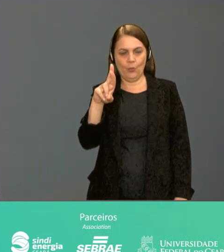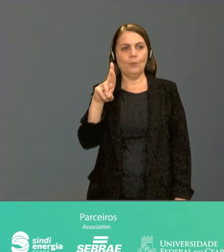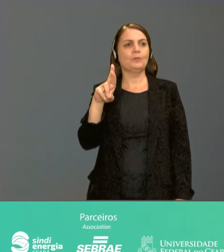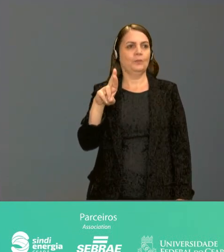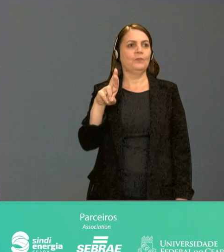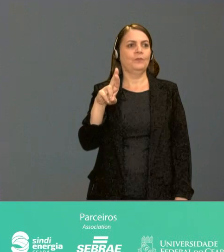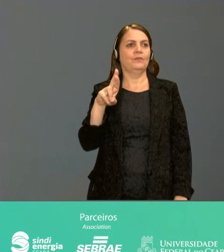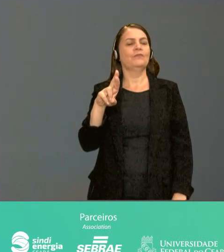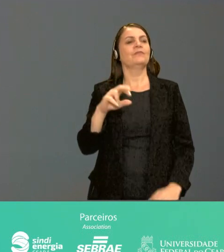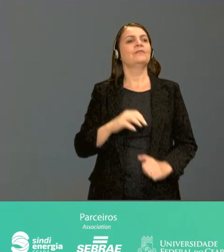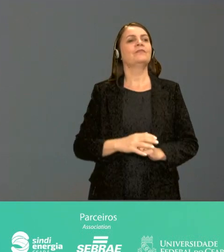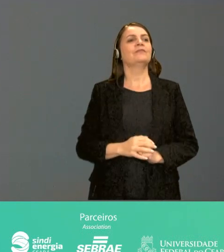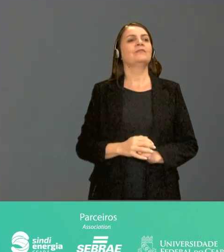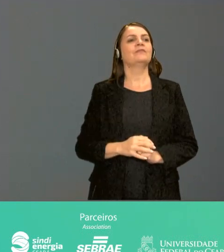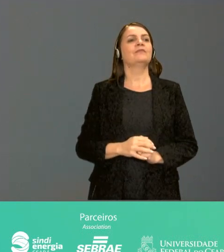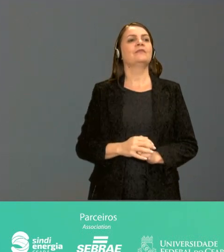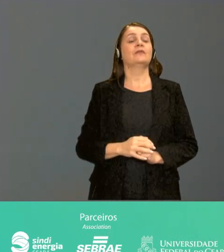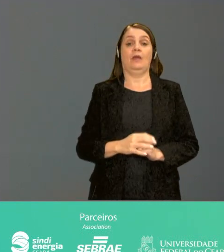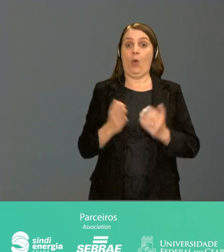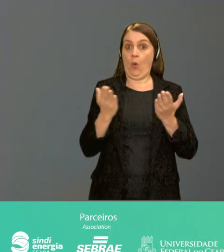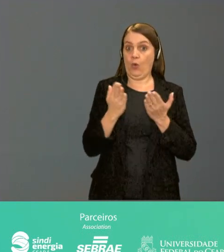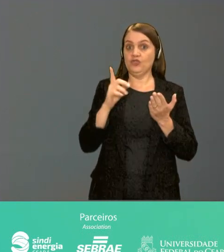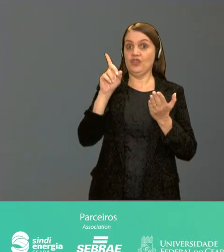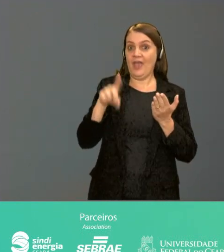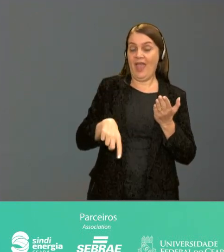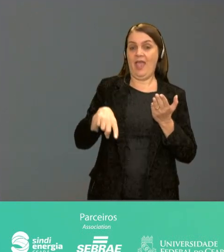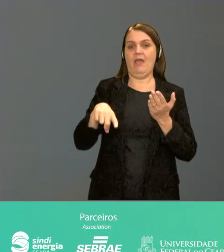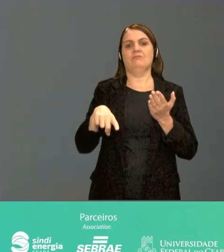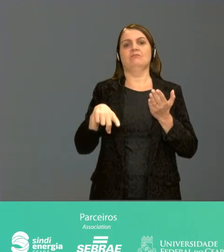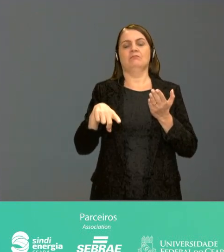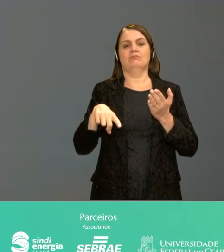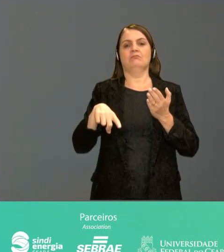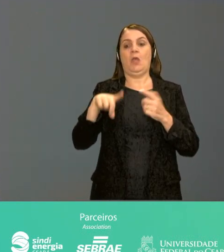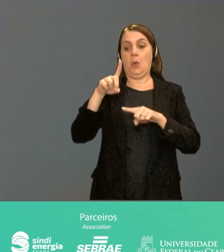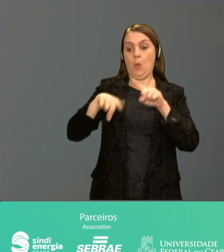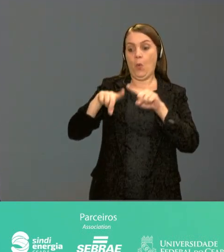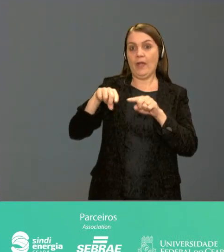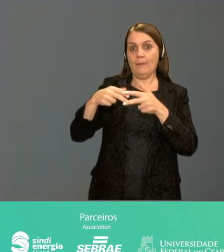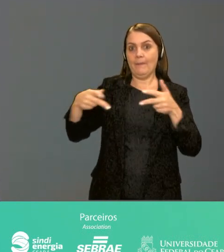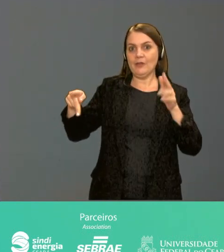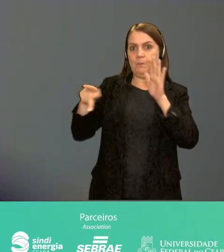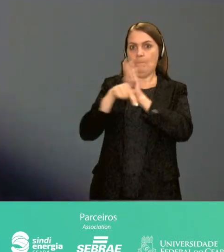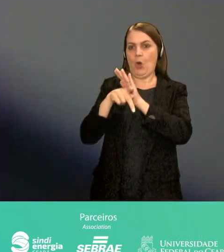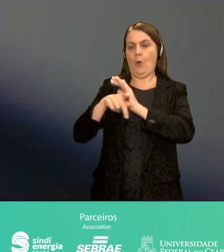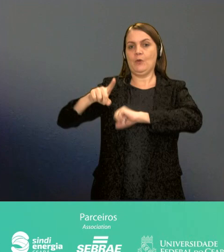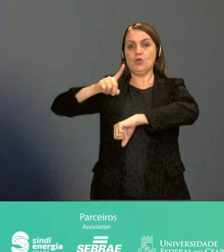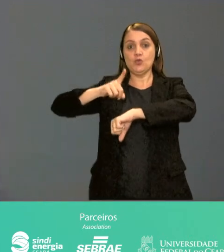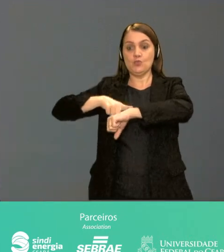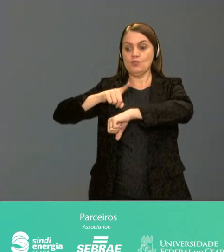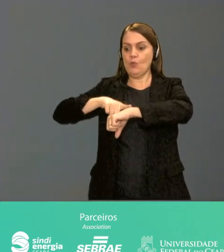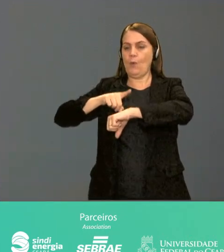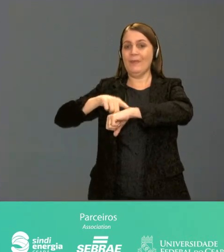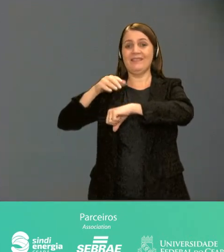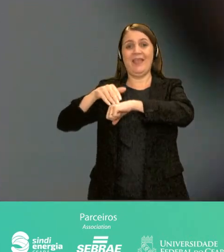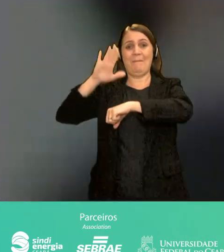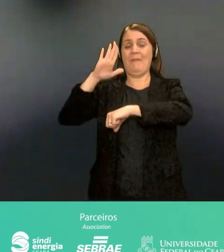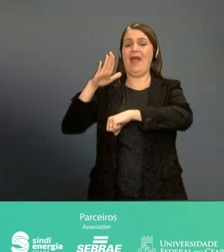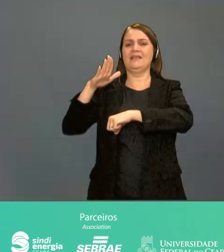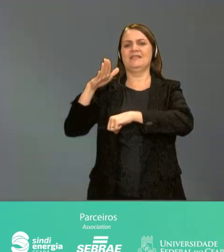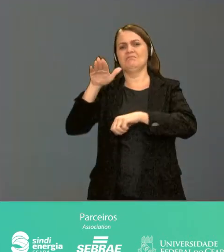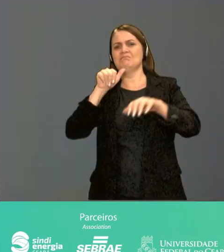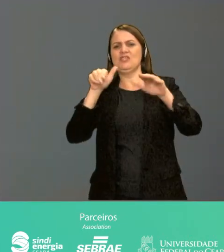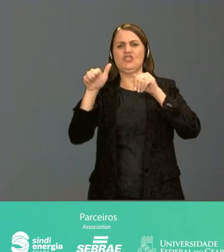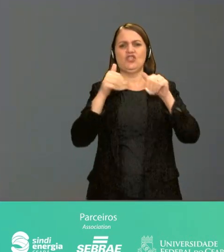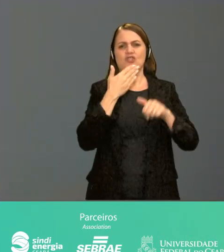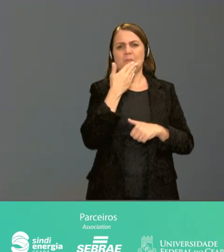The electrolyzer is today the fad. It is the most required equipment, one that produces